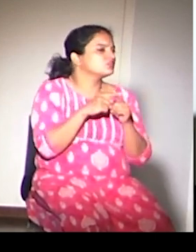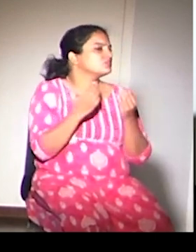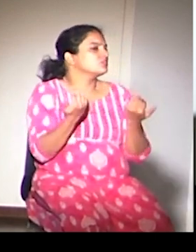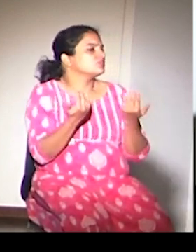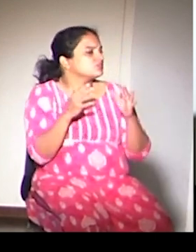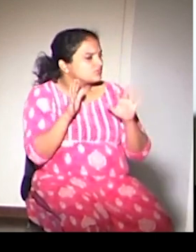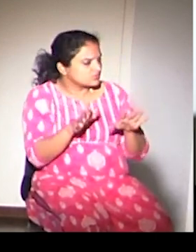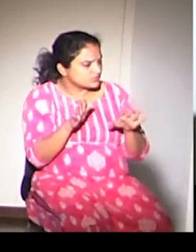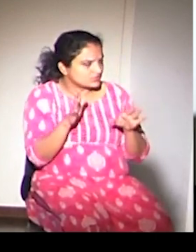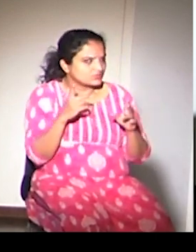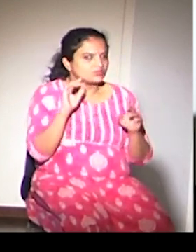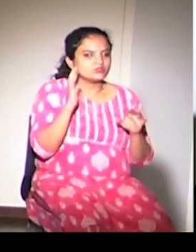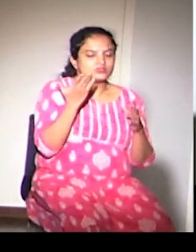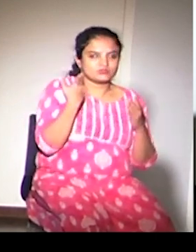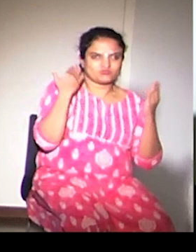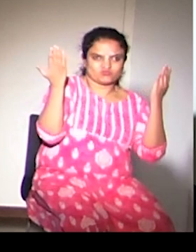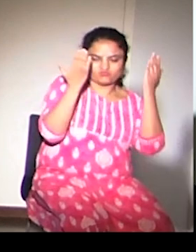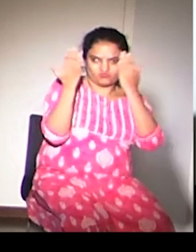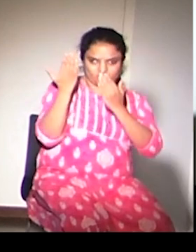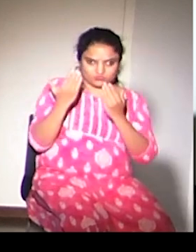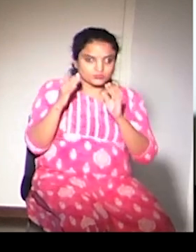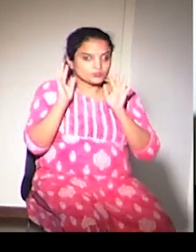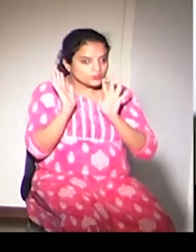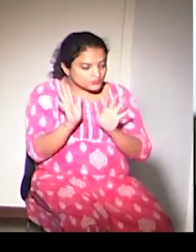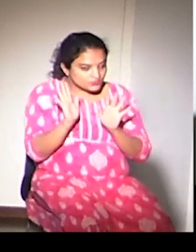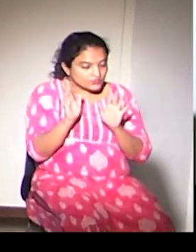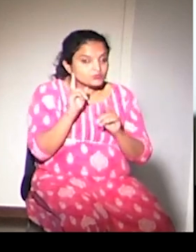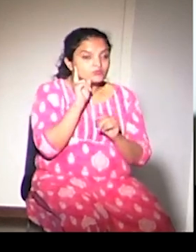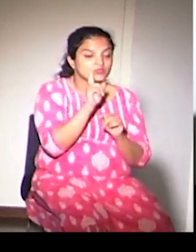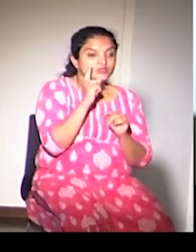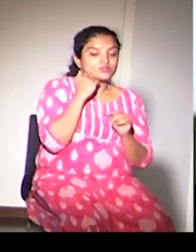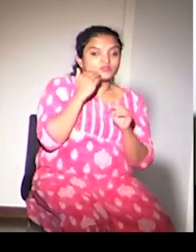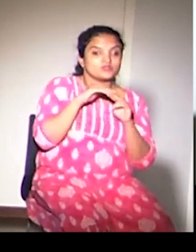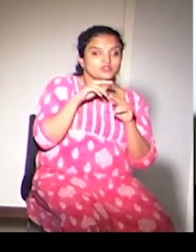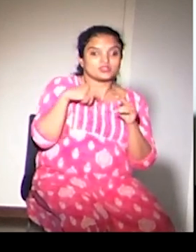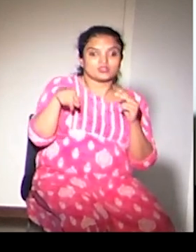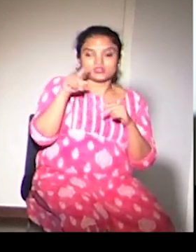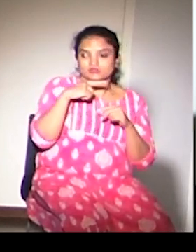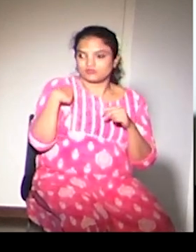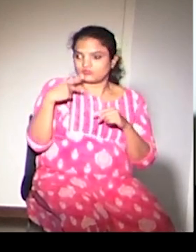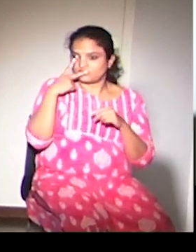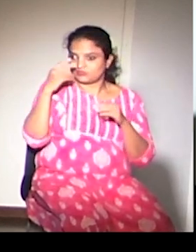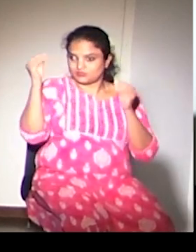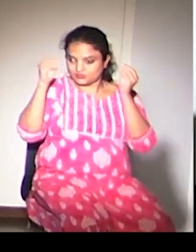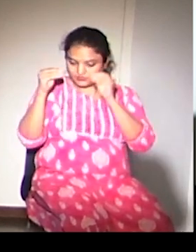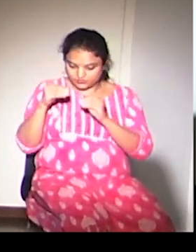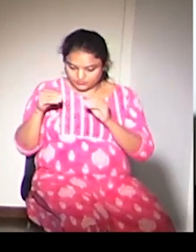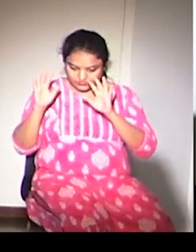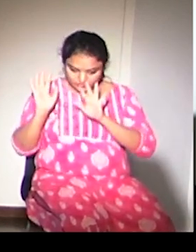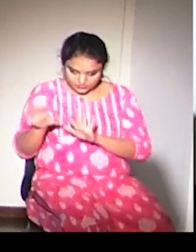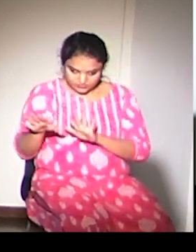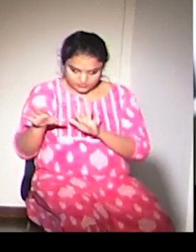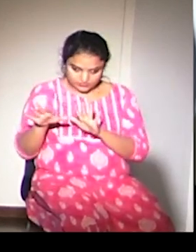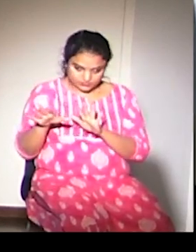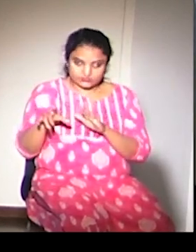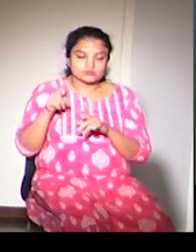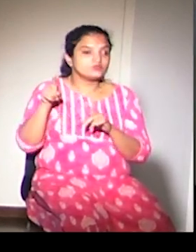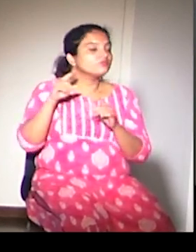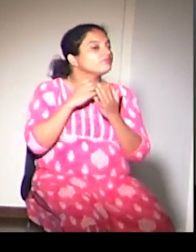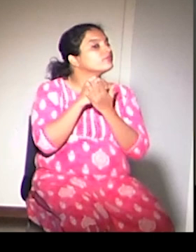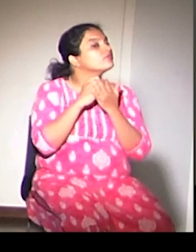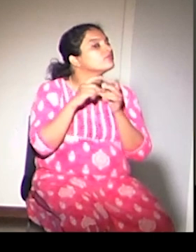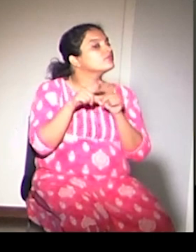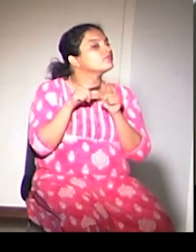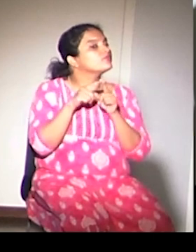centers where we see these monuments now. So when these rulers set up, the factories and kilns and